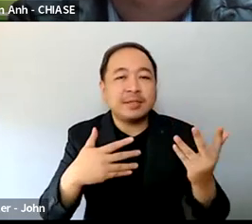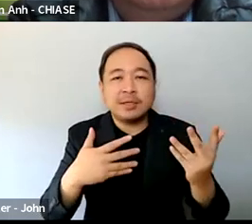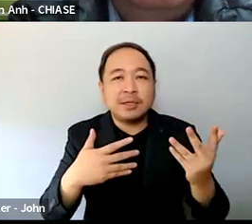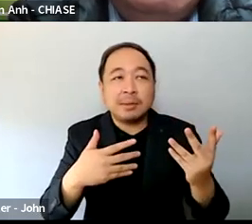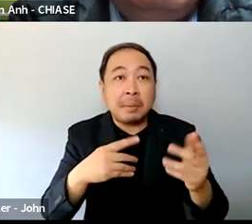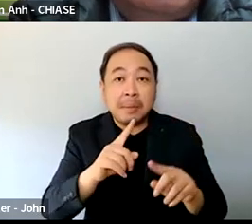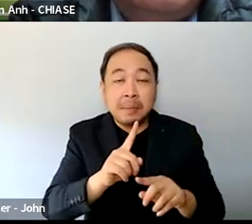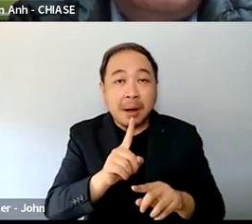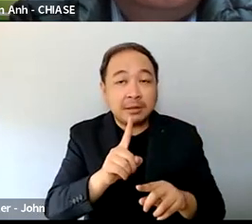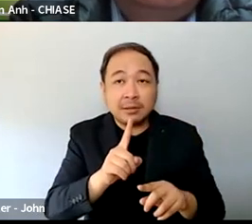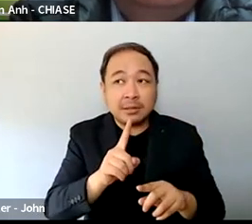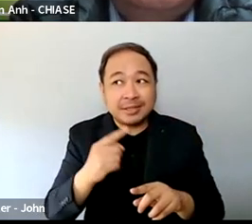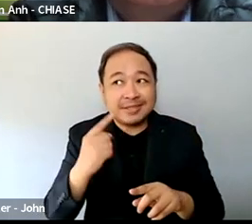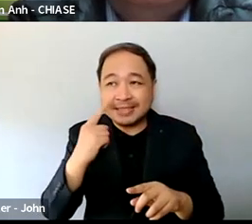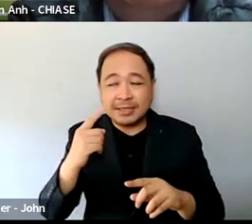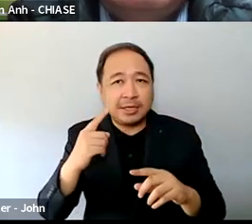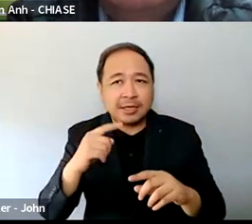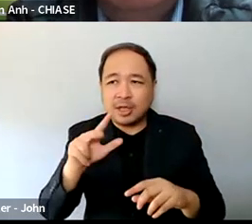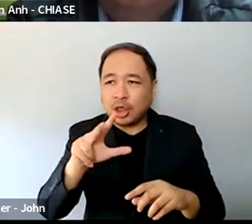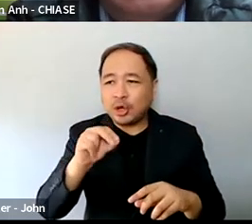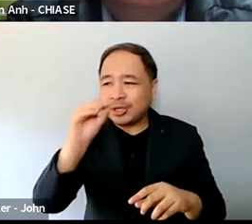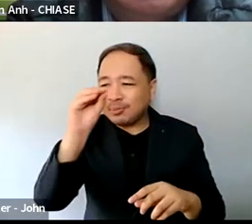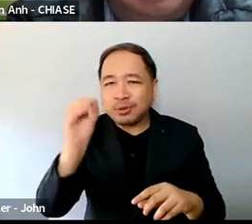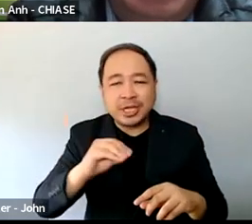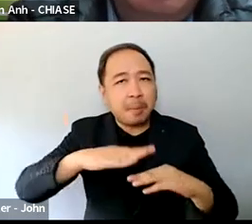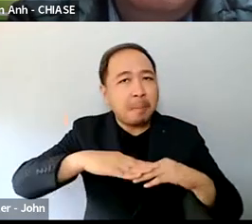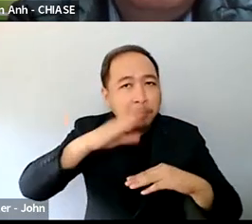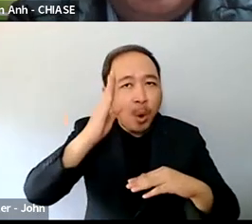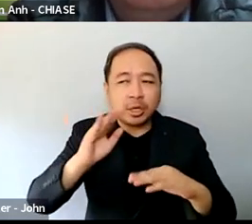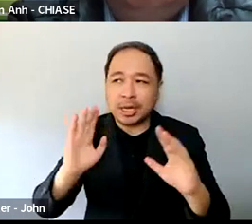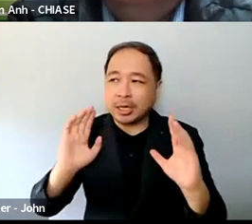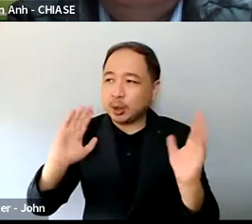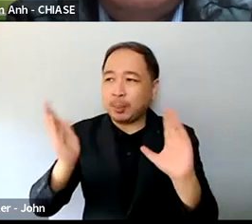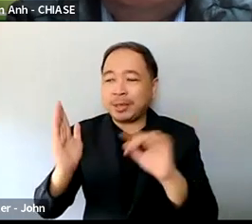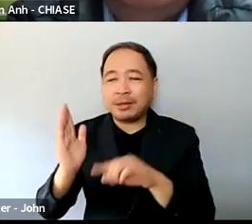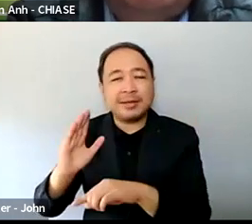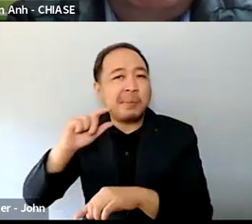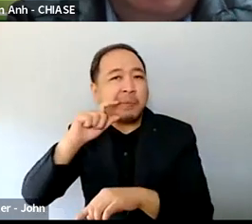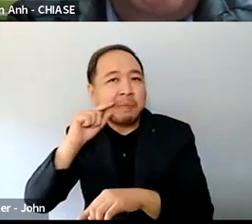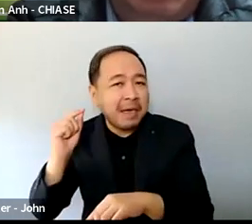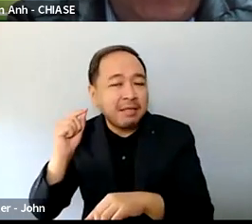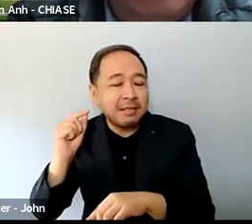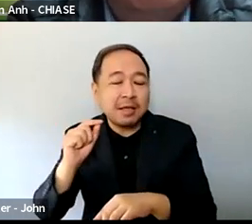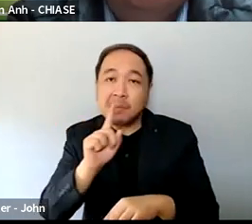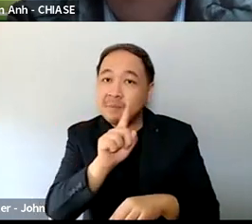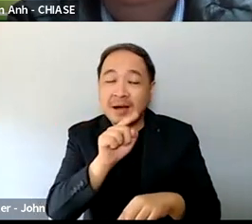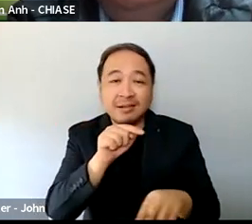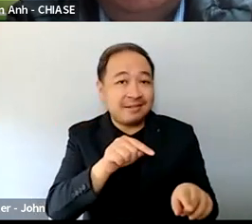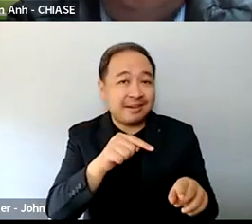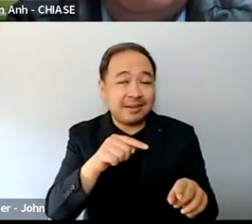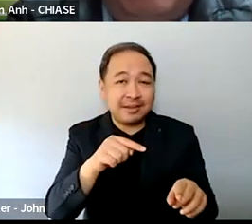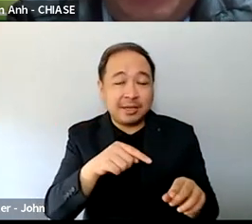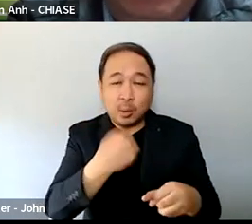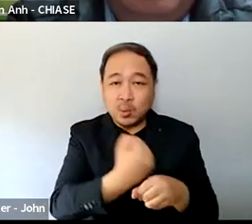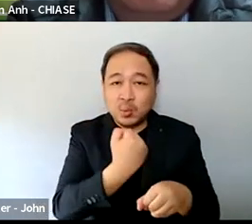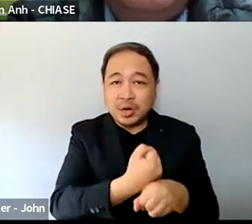the problem is exactly as presented by Chandni, unrecognized contribution of the work of the woman